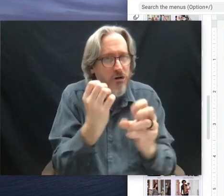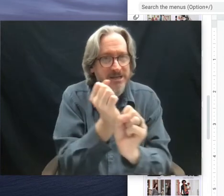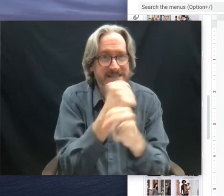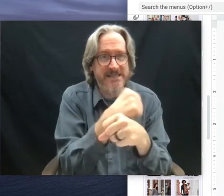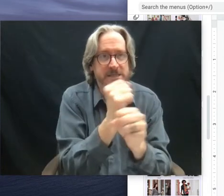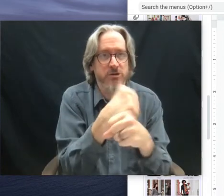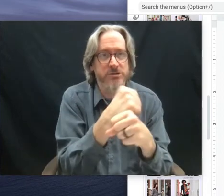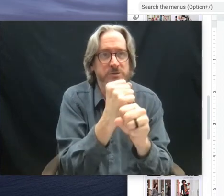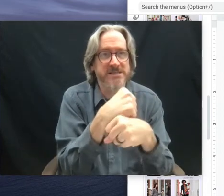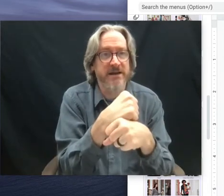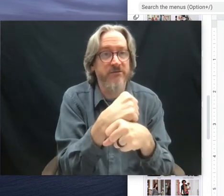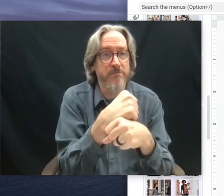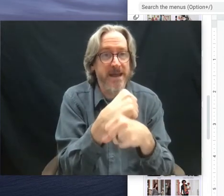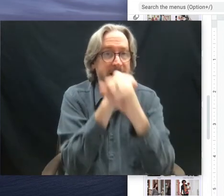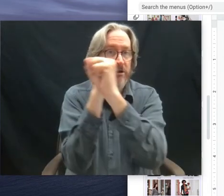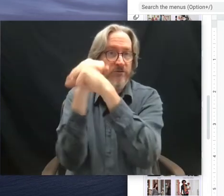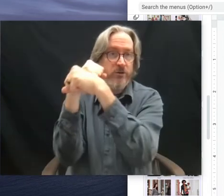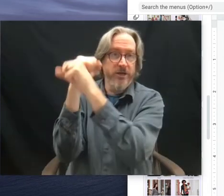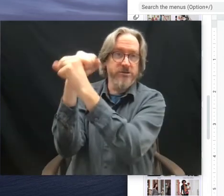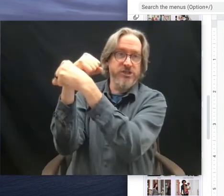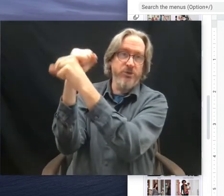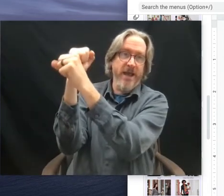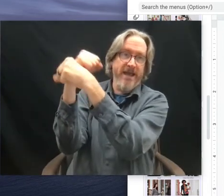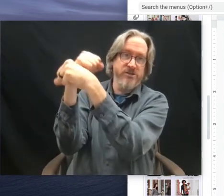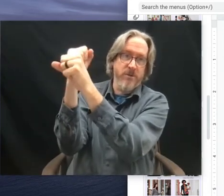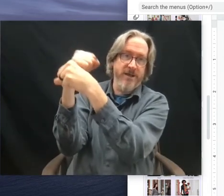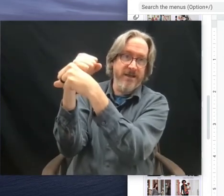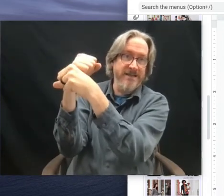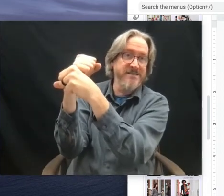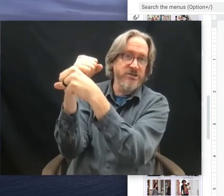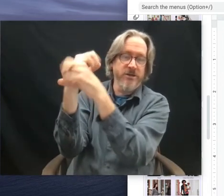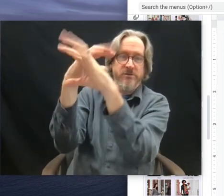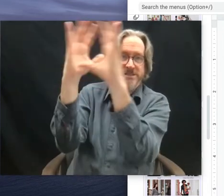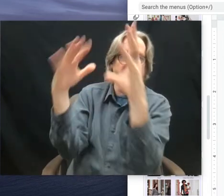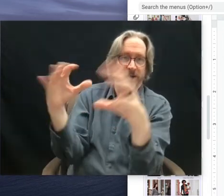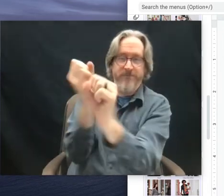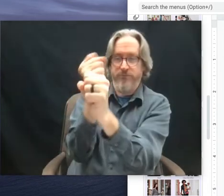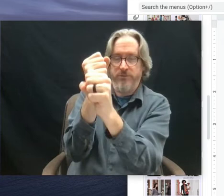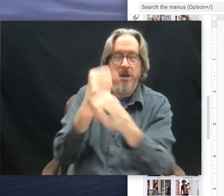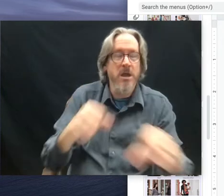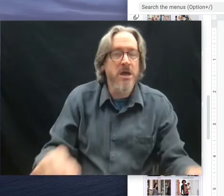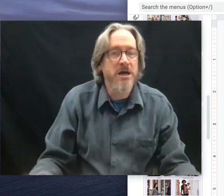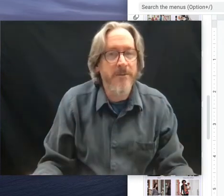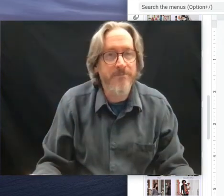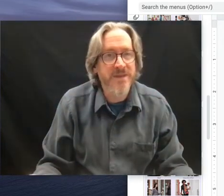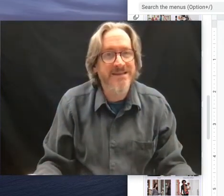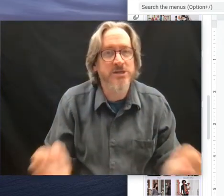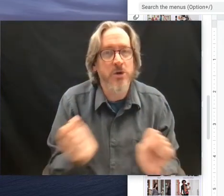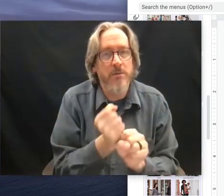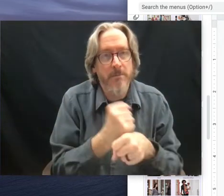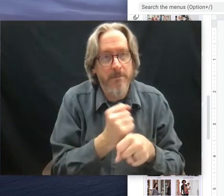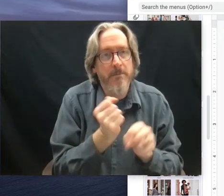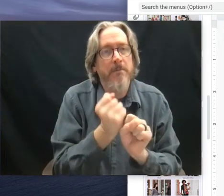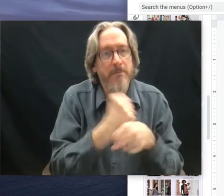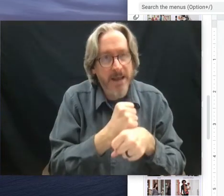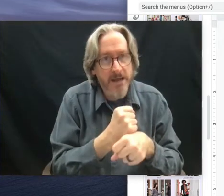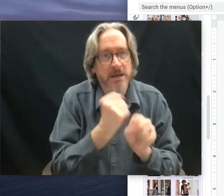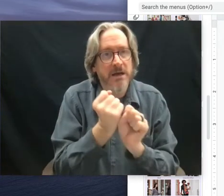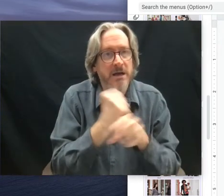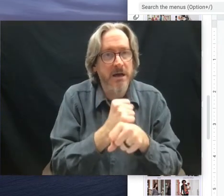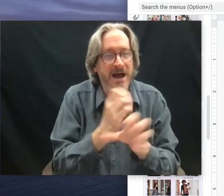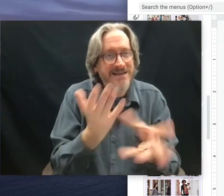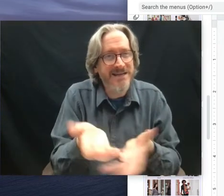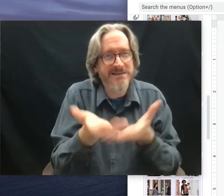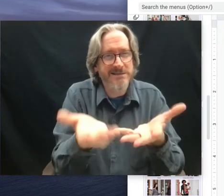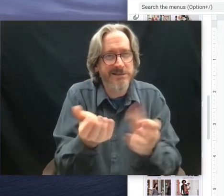What's hard is this is also the sign for make out. If you look, here's 2 heads rubbing against each other, in silhouette. So